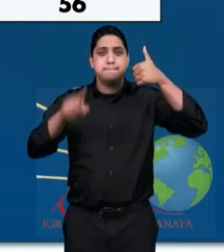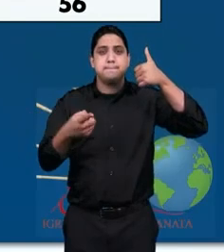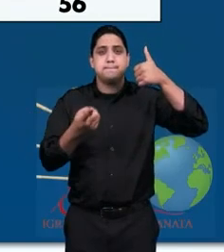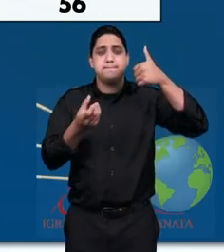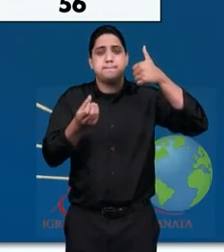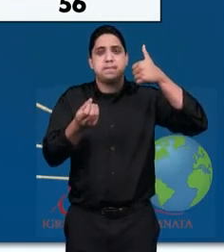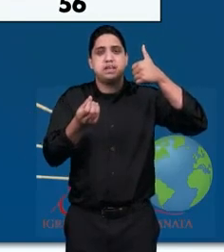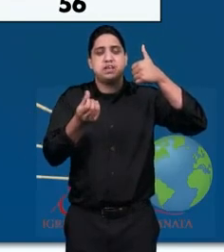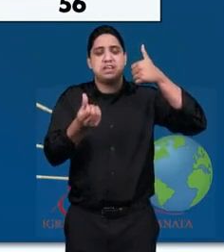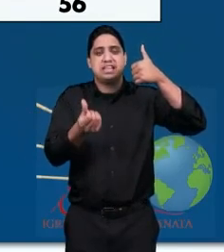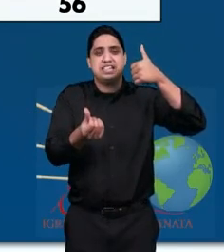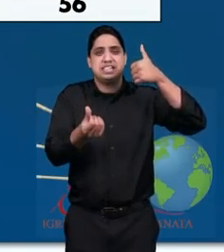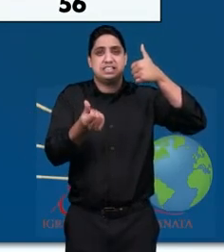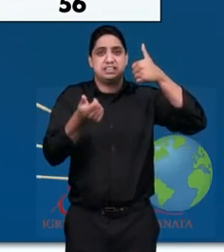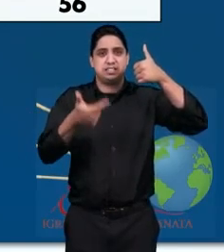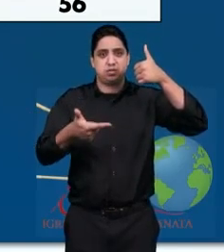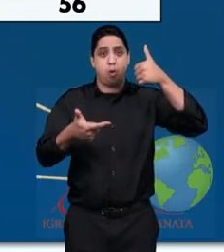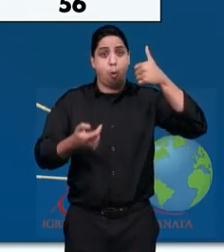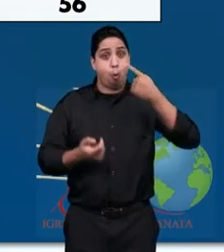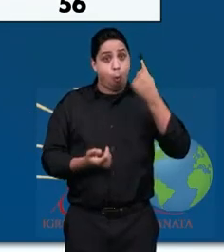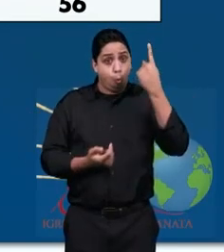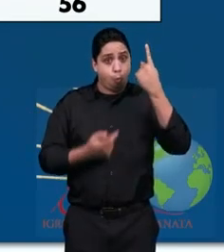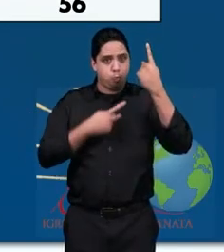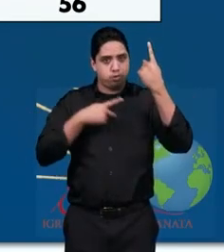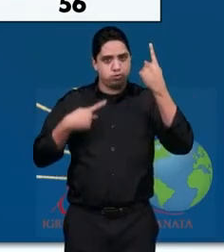1,068 visitors.